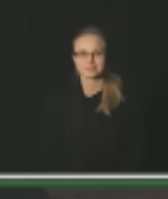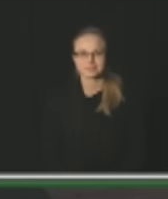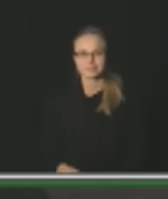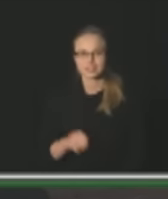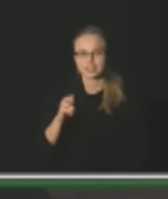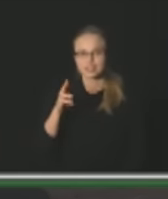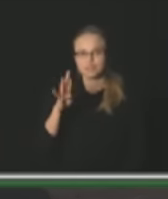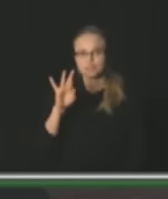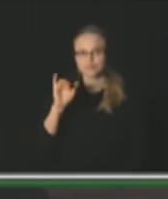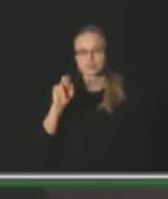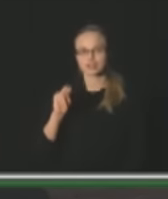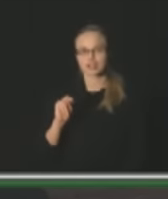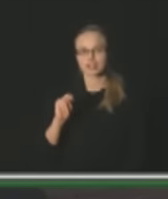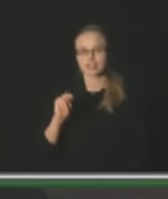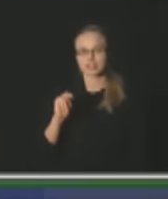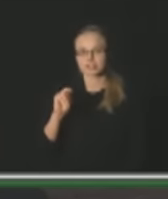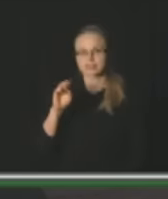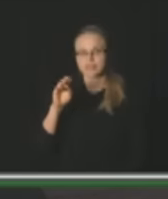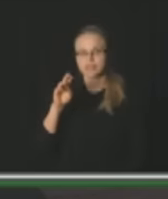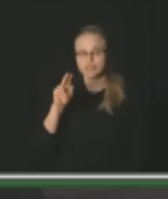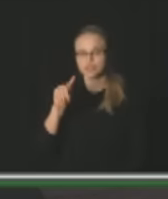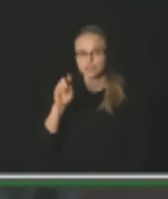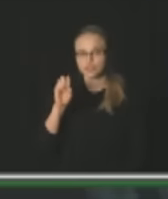Brian James Tolentino.